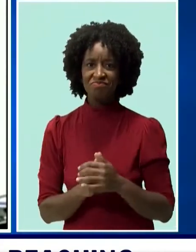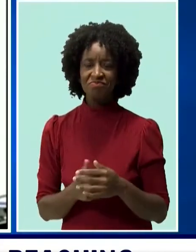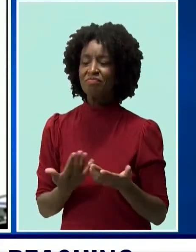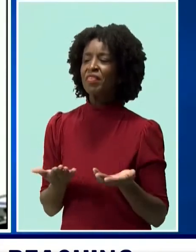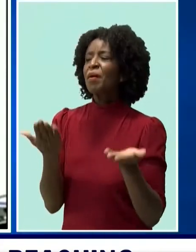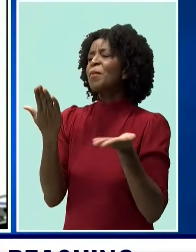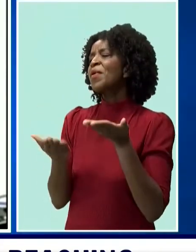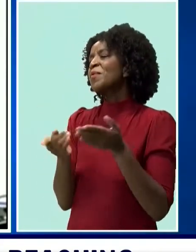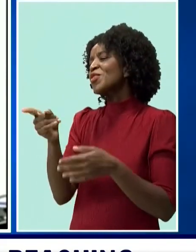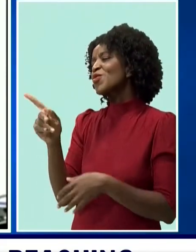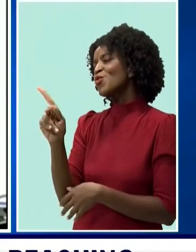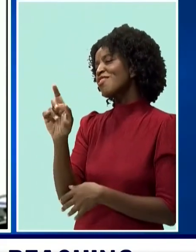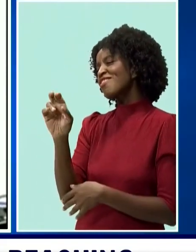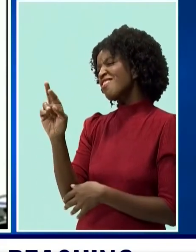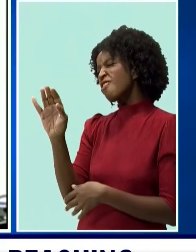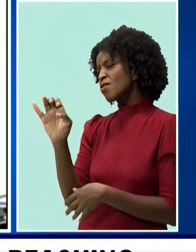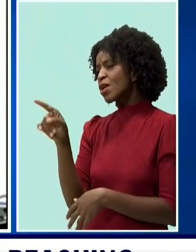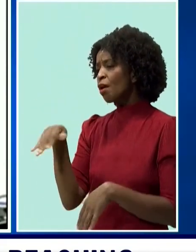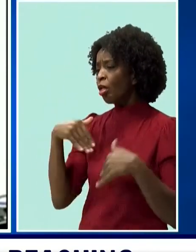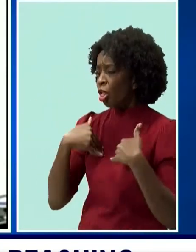Kerry, man, come and stay at my place.